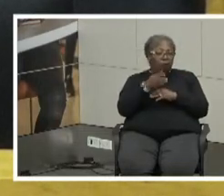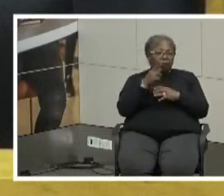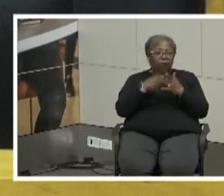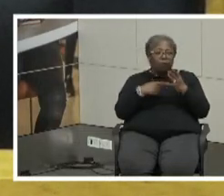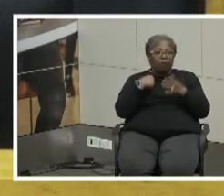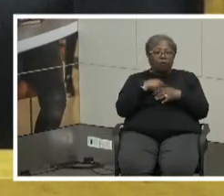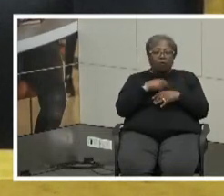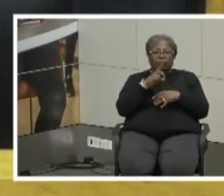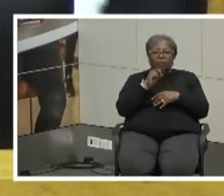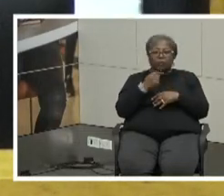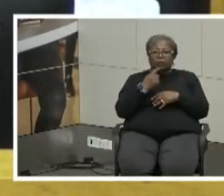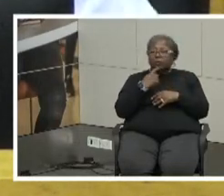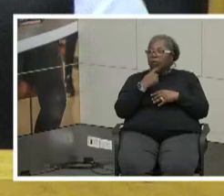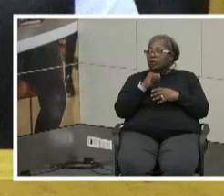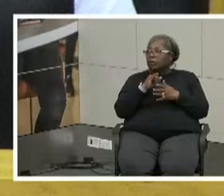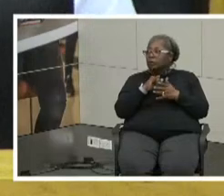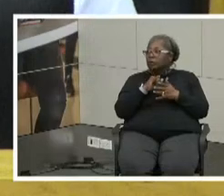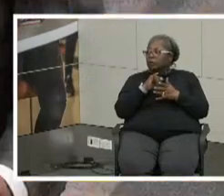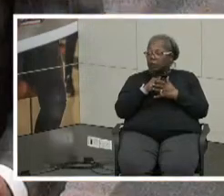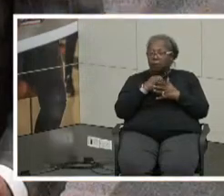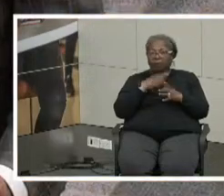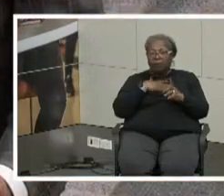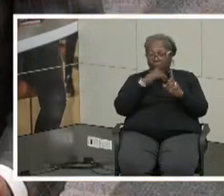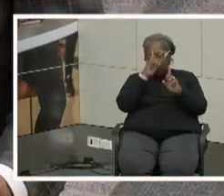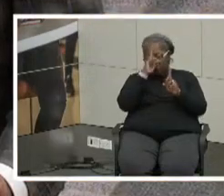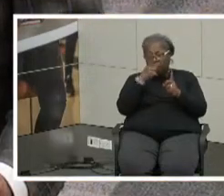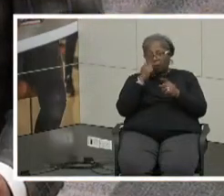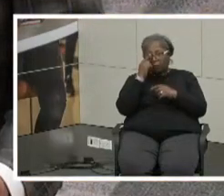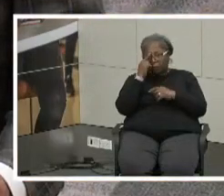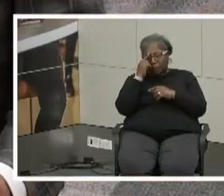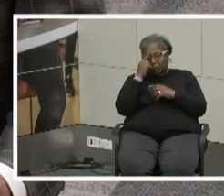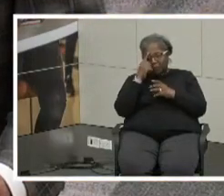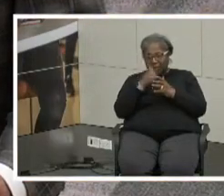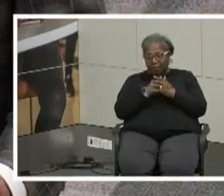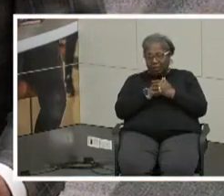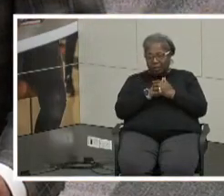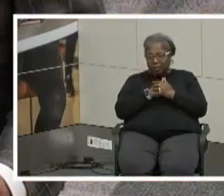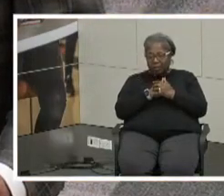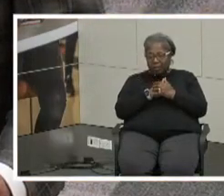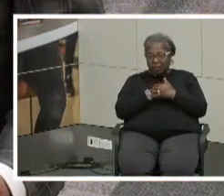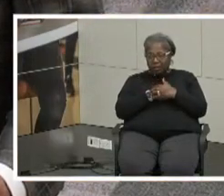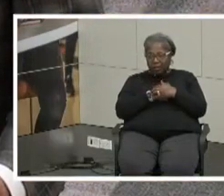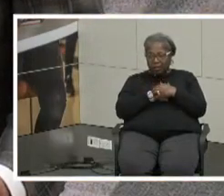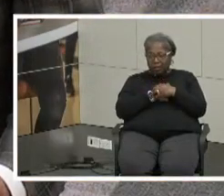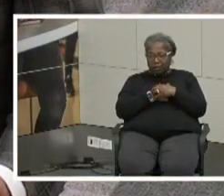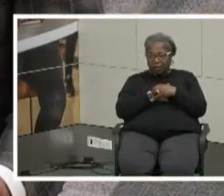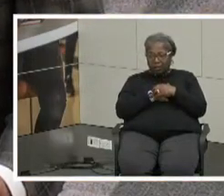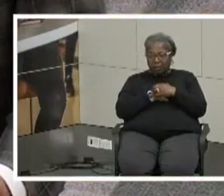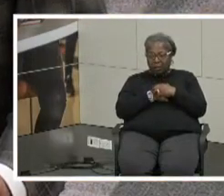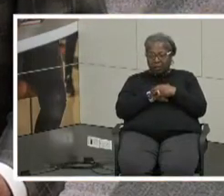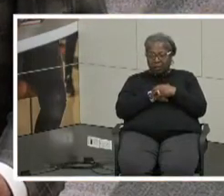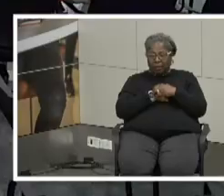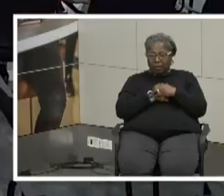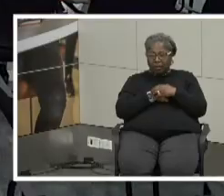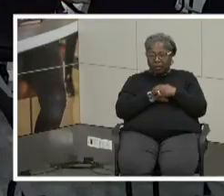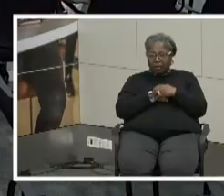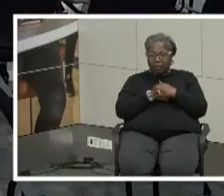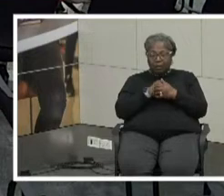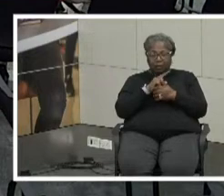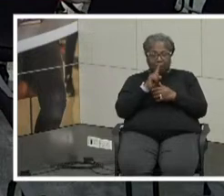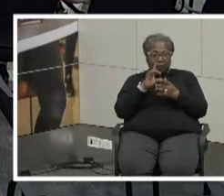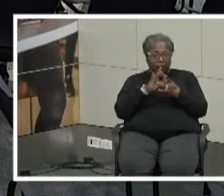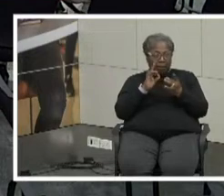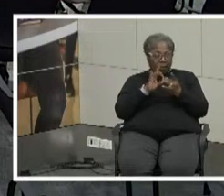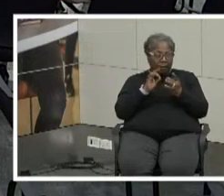save money that's right that's my goal any other questions